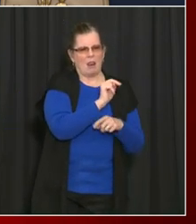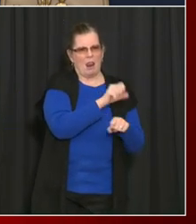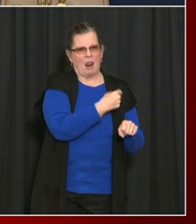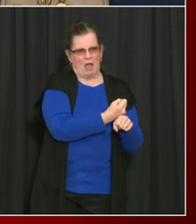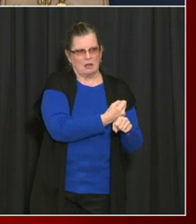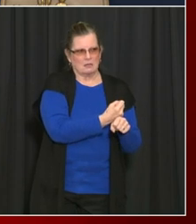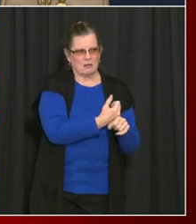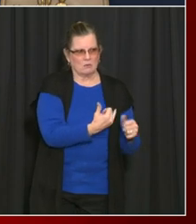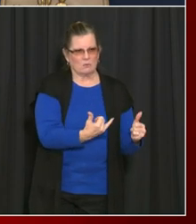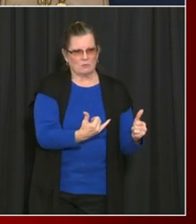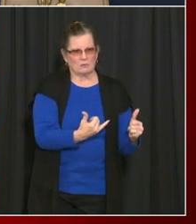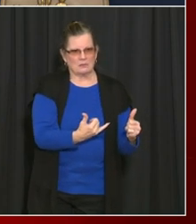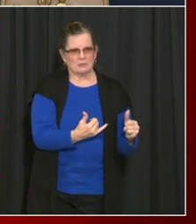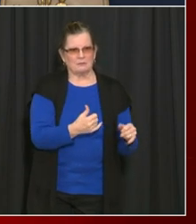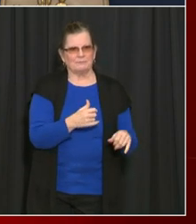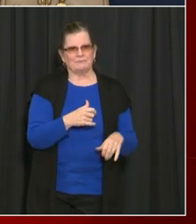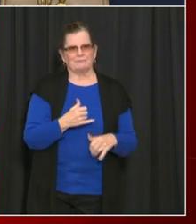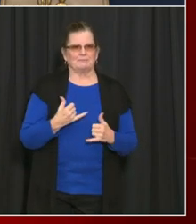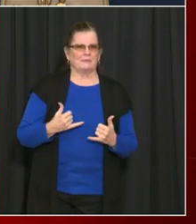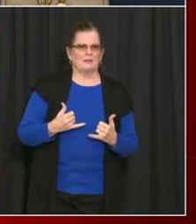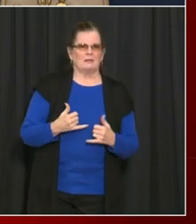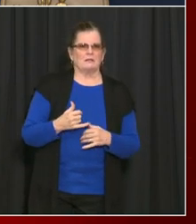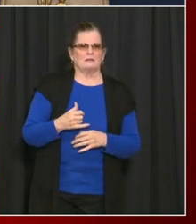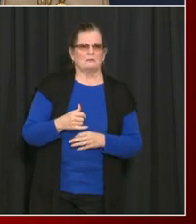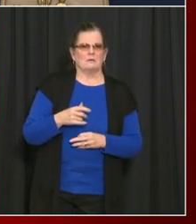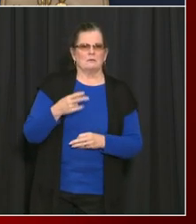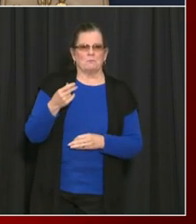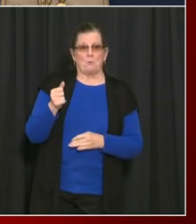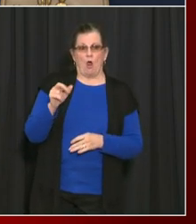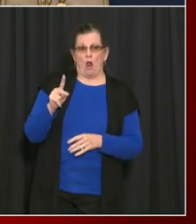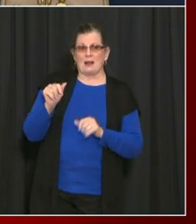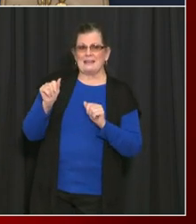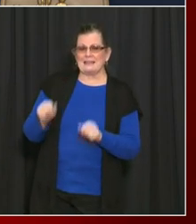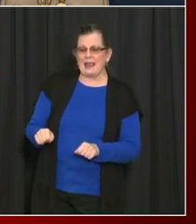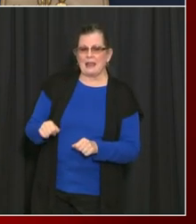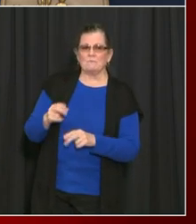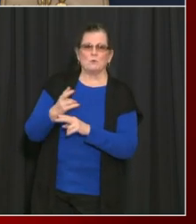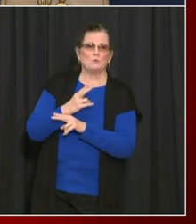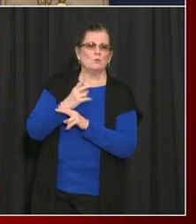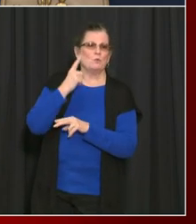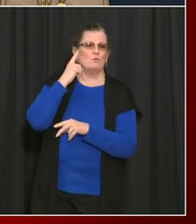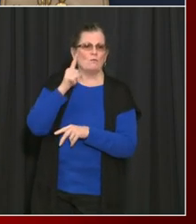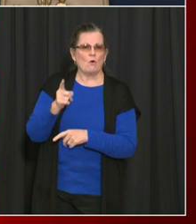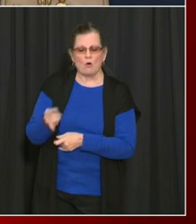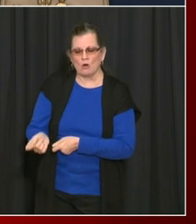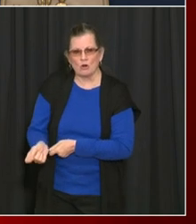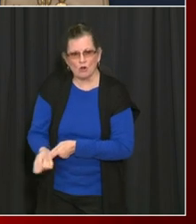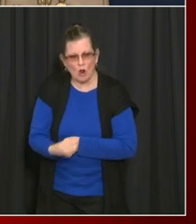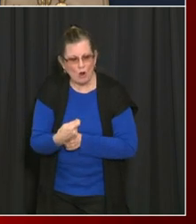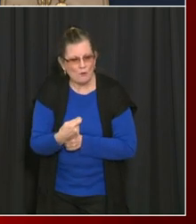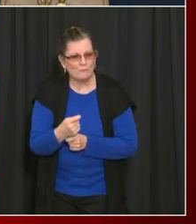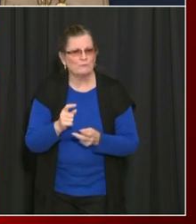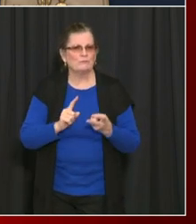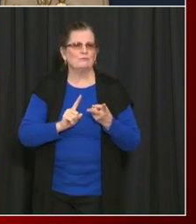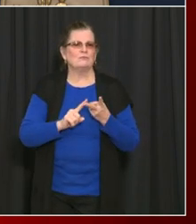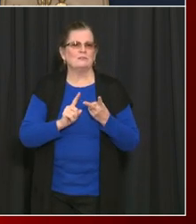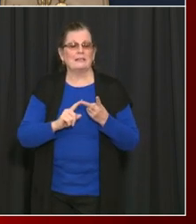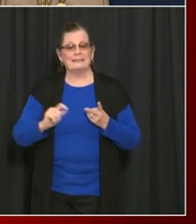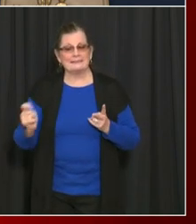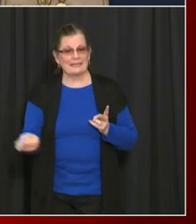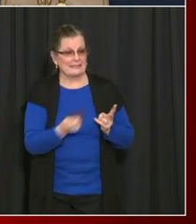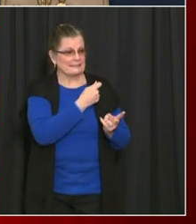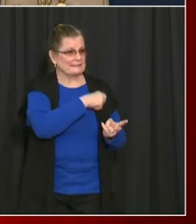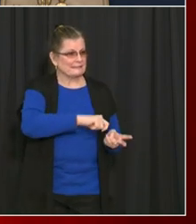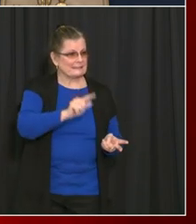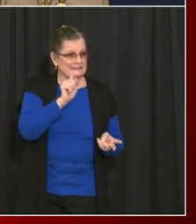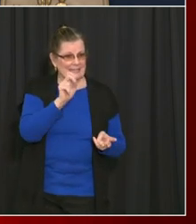the passive parks can be used: dog parks, golf courses, tennis courts, tracks, and